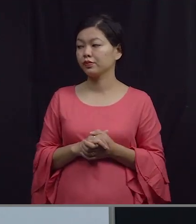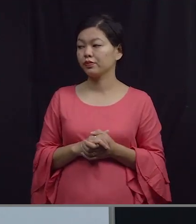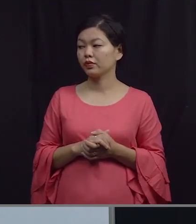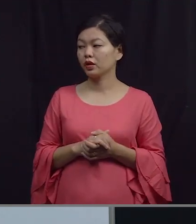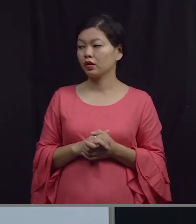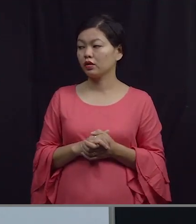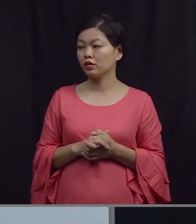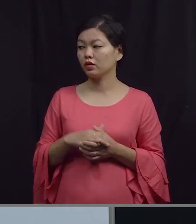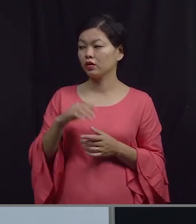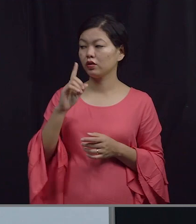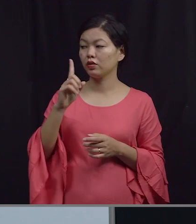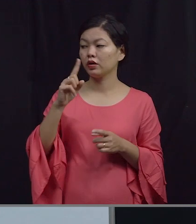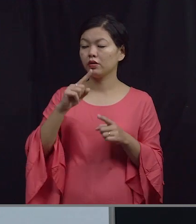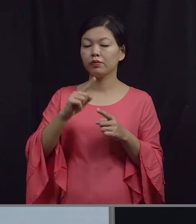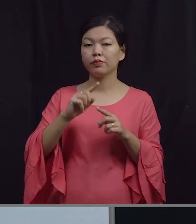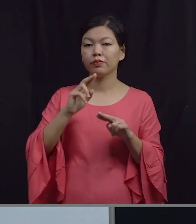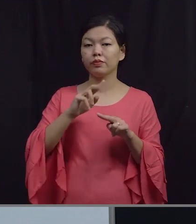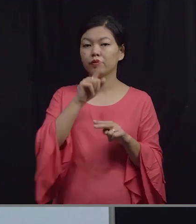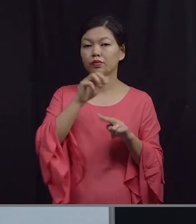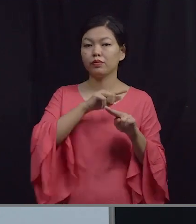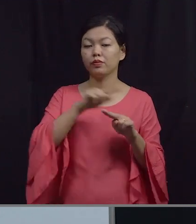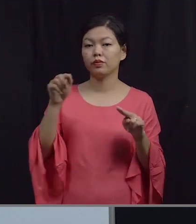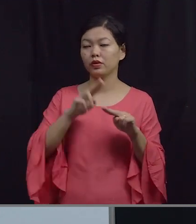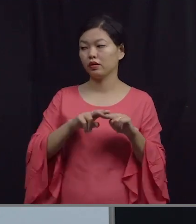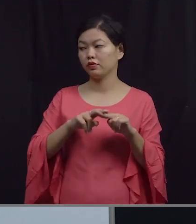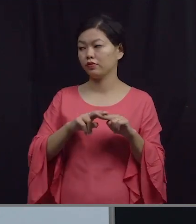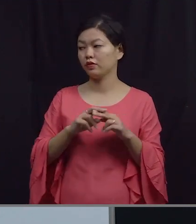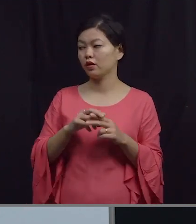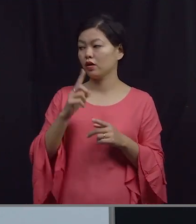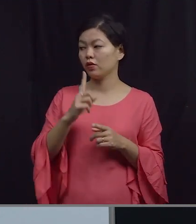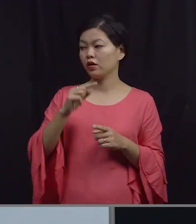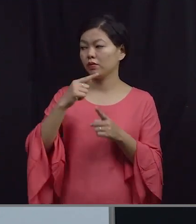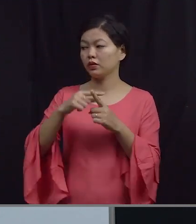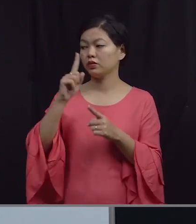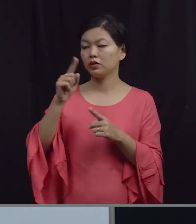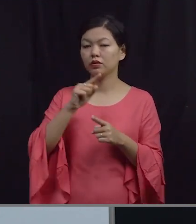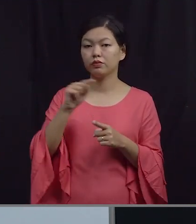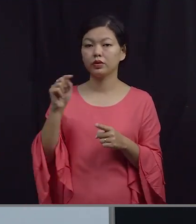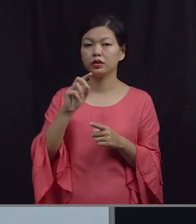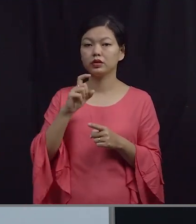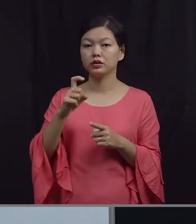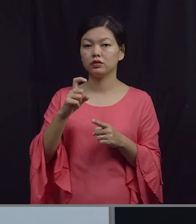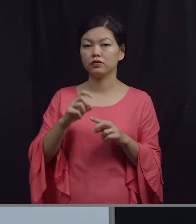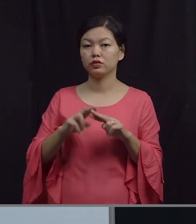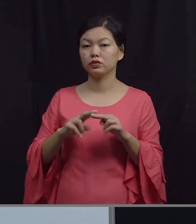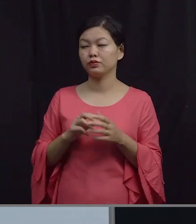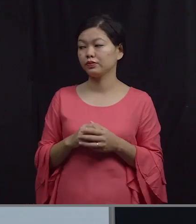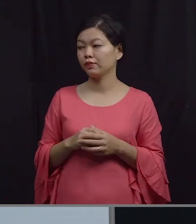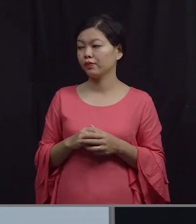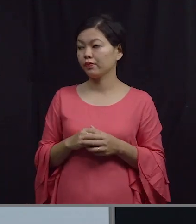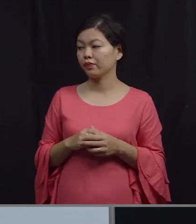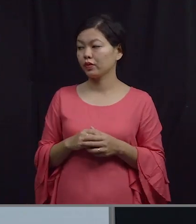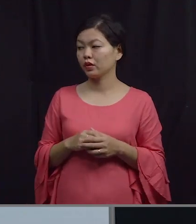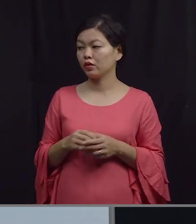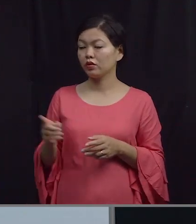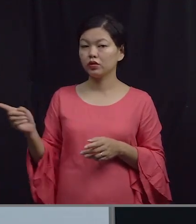f1 plus 1 by f2. So this is f2. Okay. So this is the equivalent